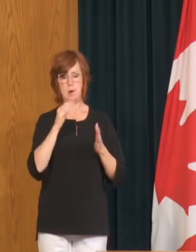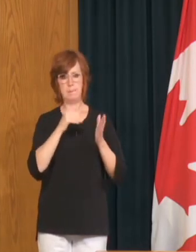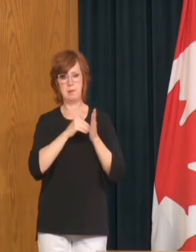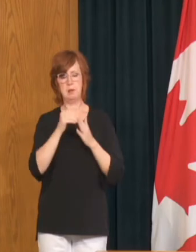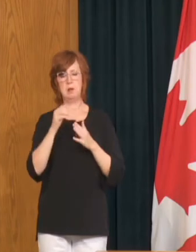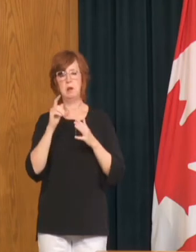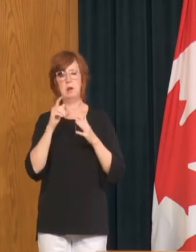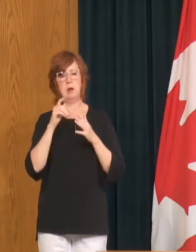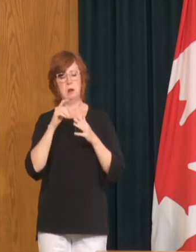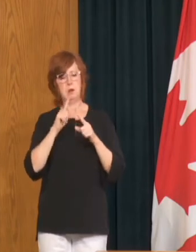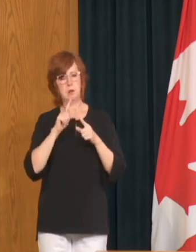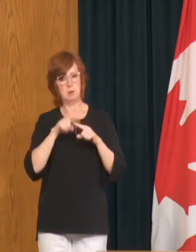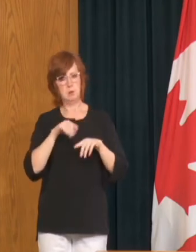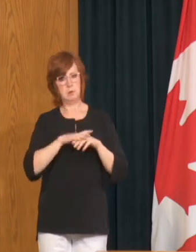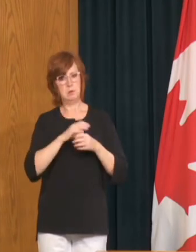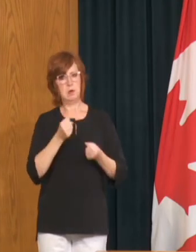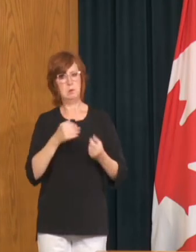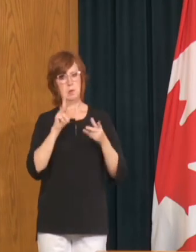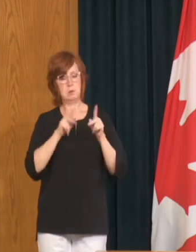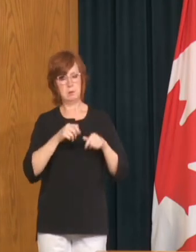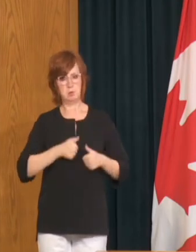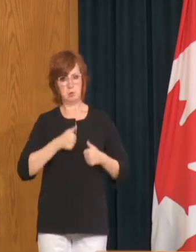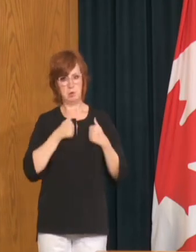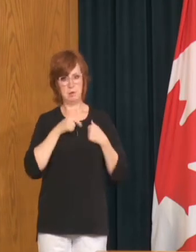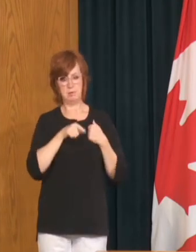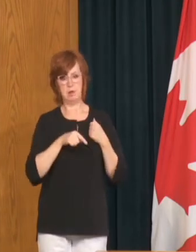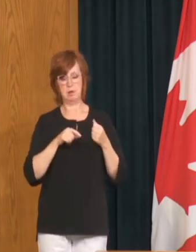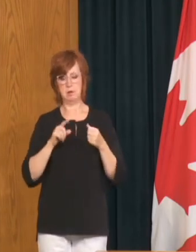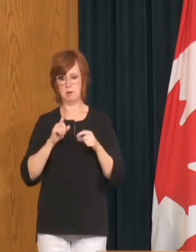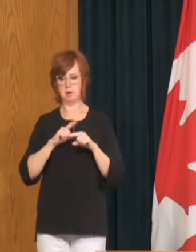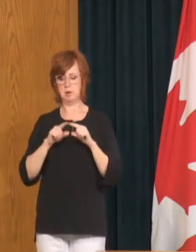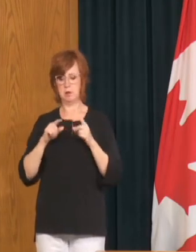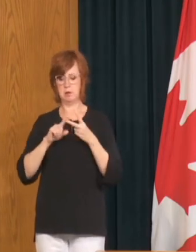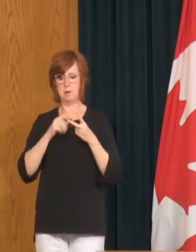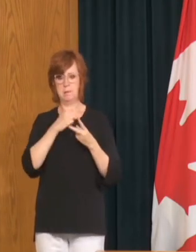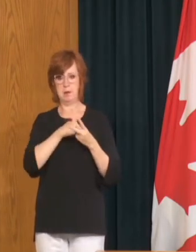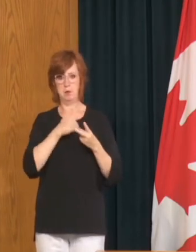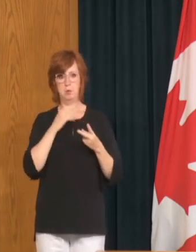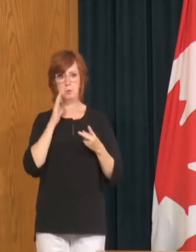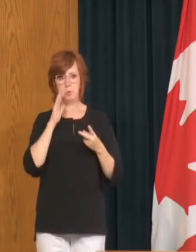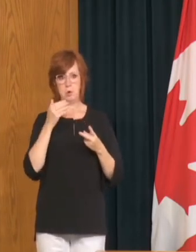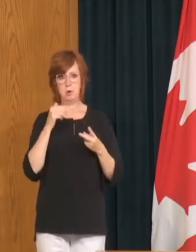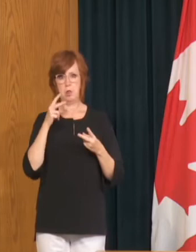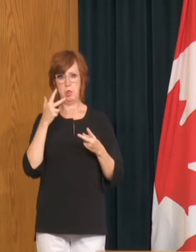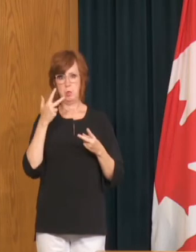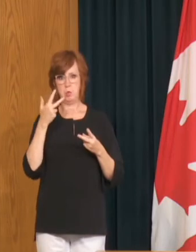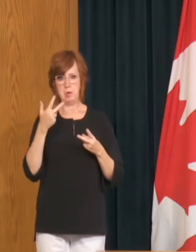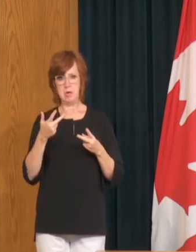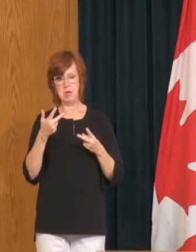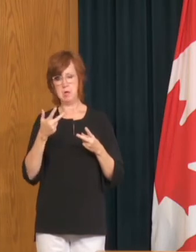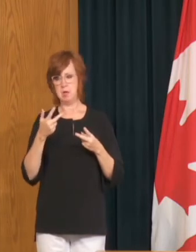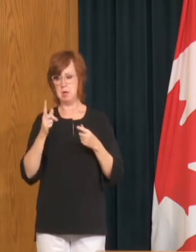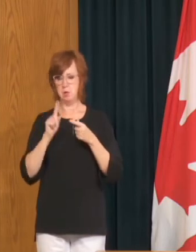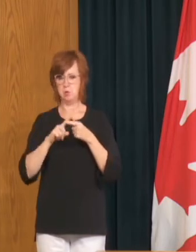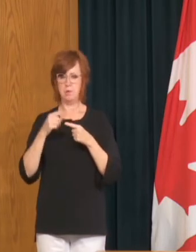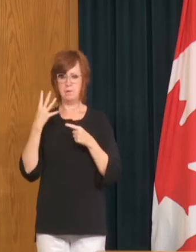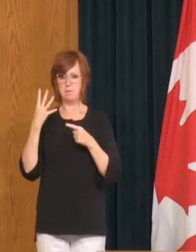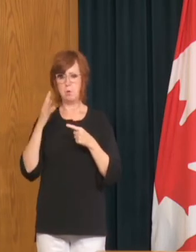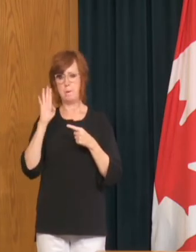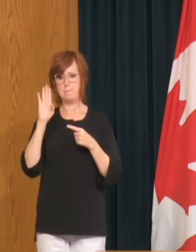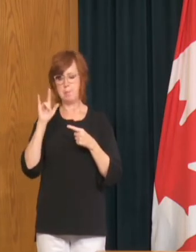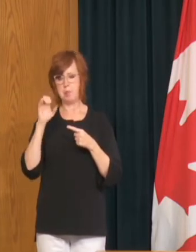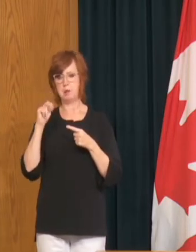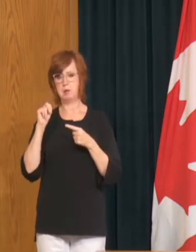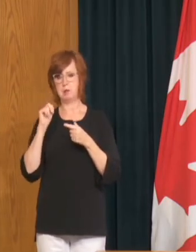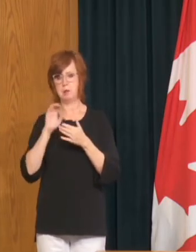per capita. We hear Manitoba looking at $3 to $4 billion in deficit. Again, we're below that